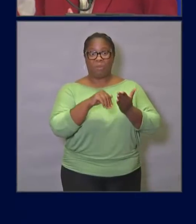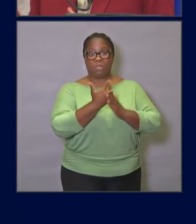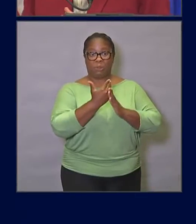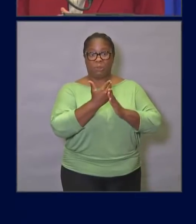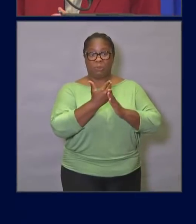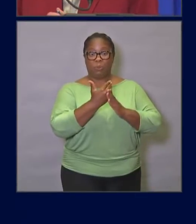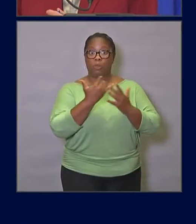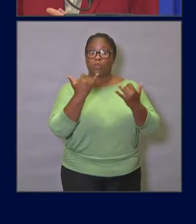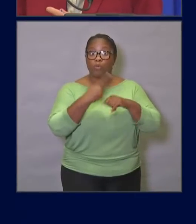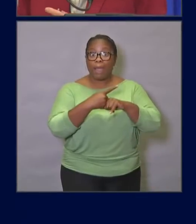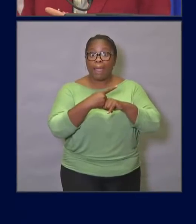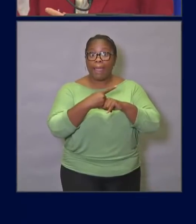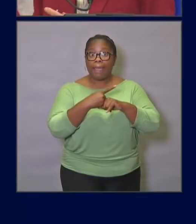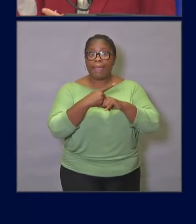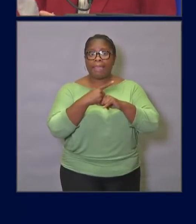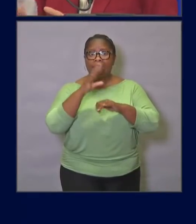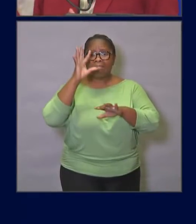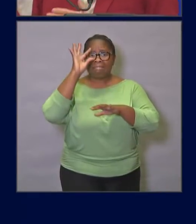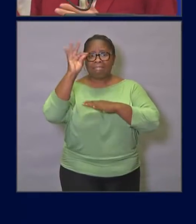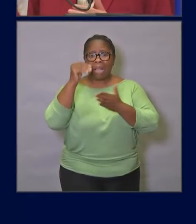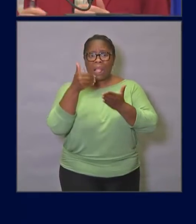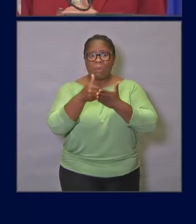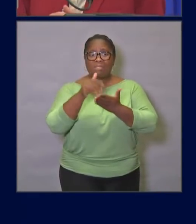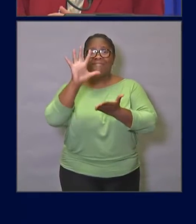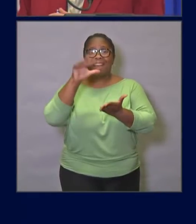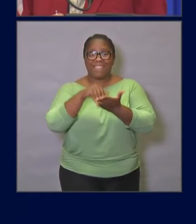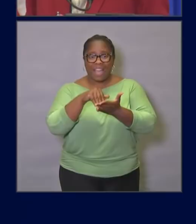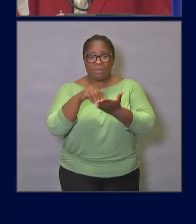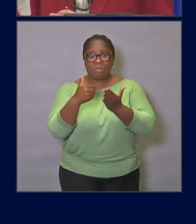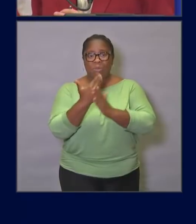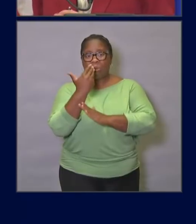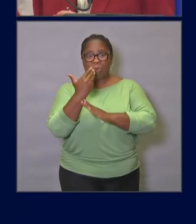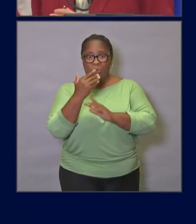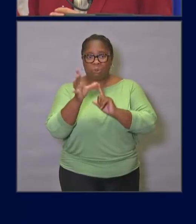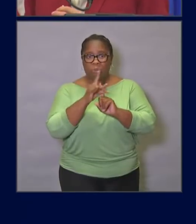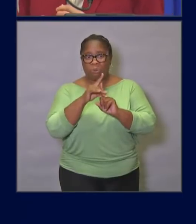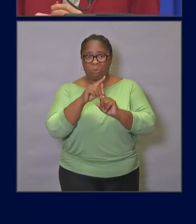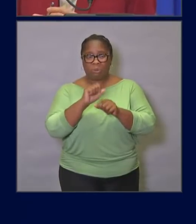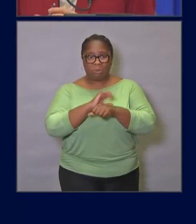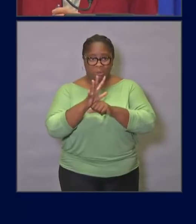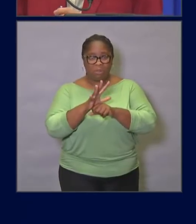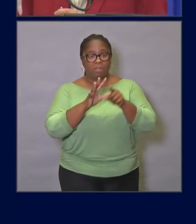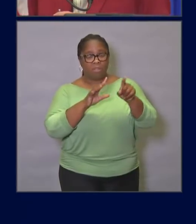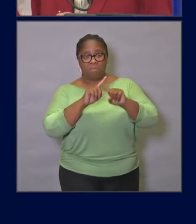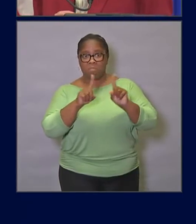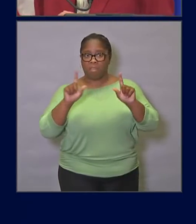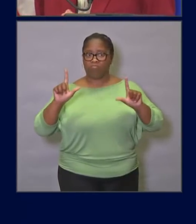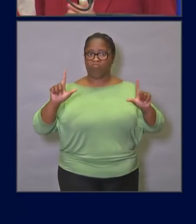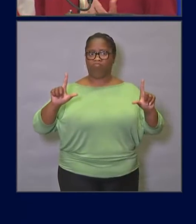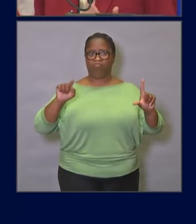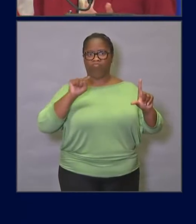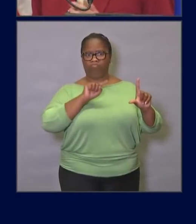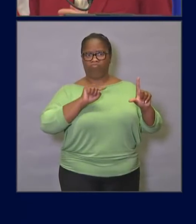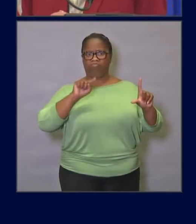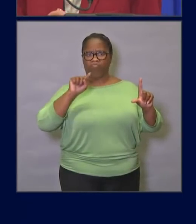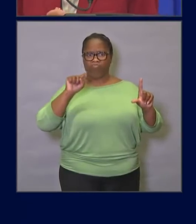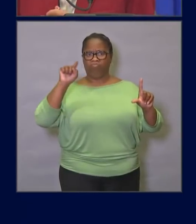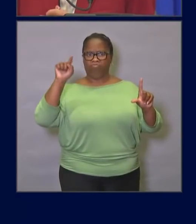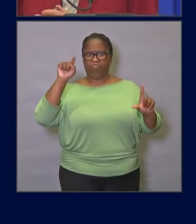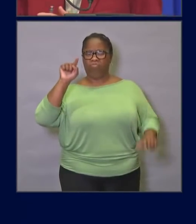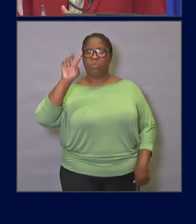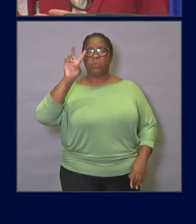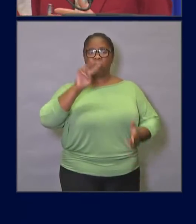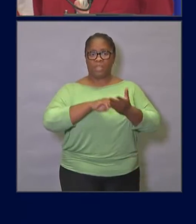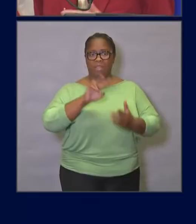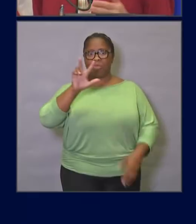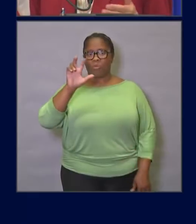we're closer to 5,000. But you can see the last date on this chart, the total number of cases reported was